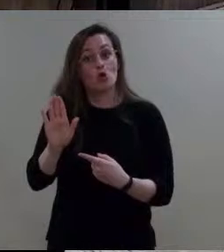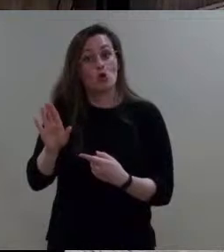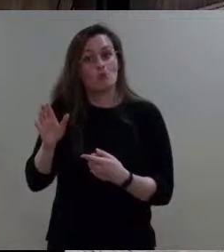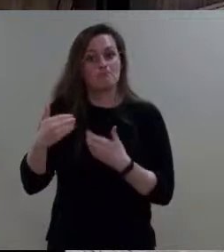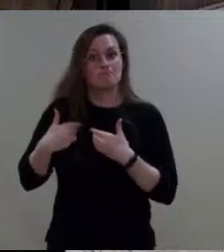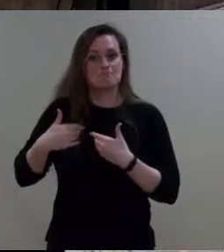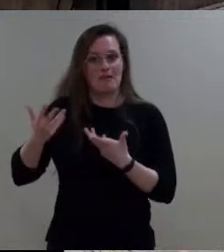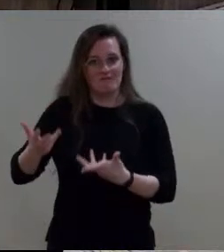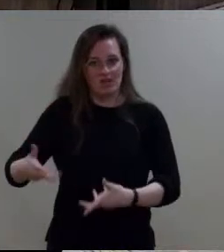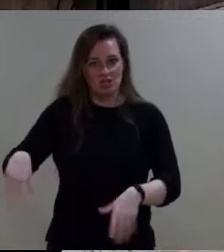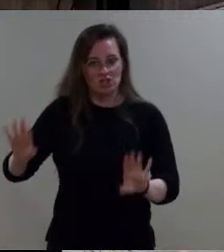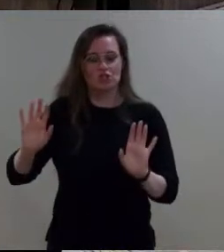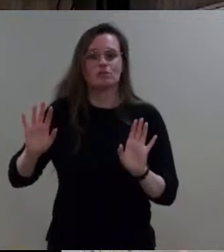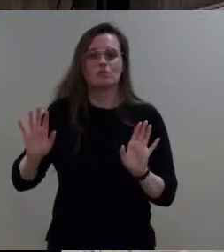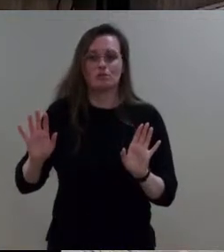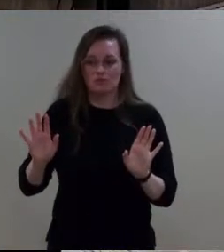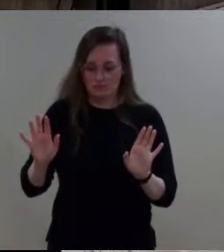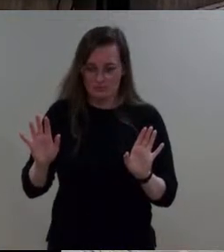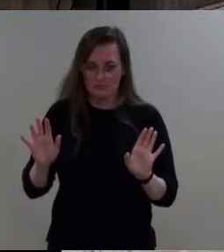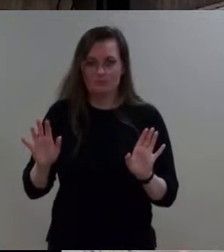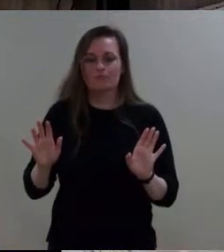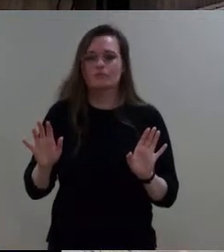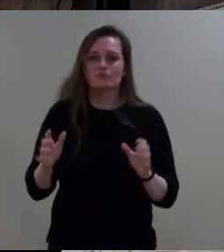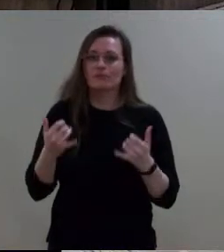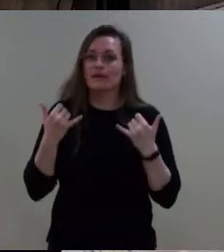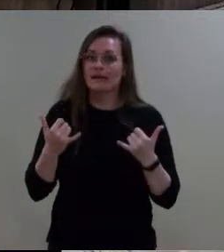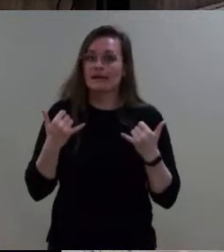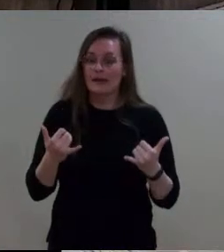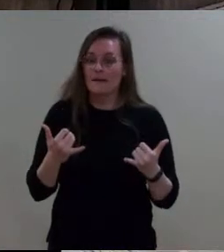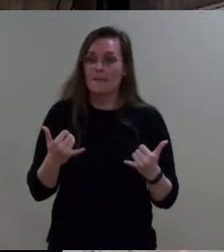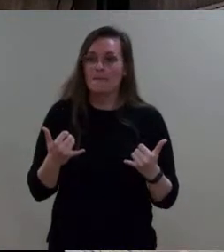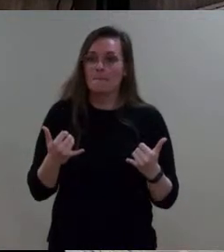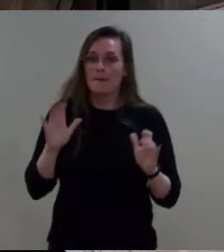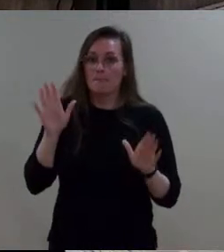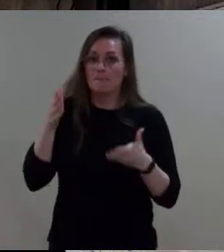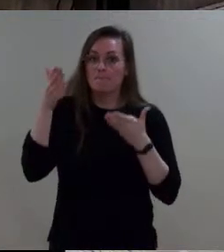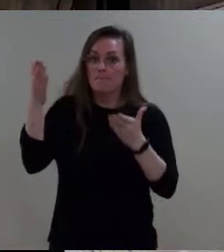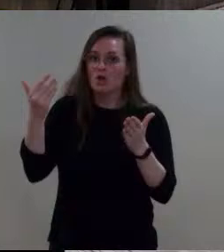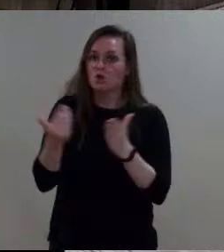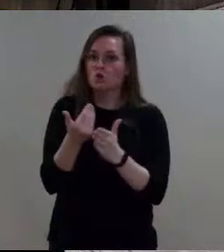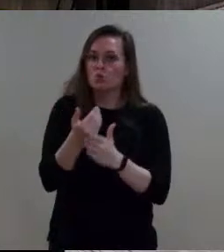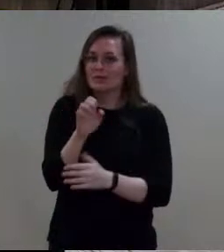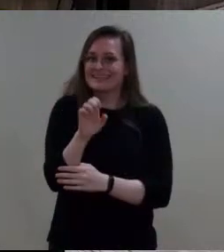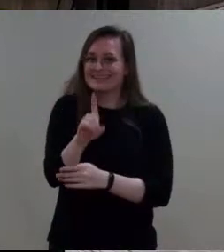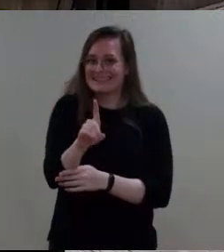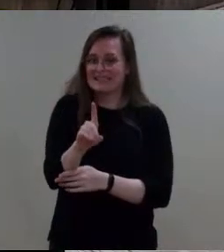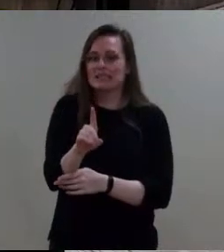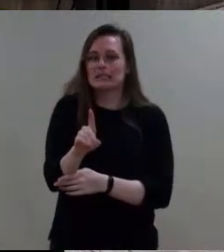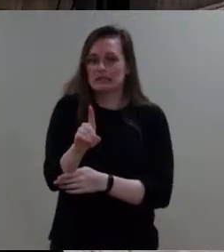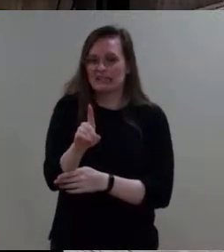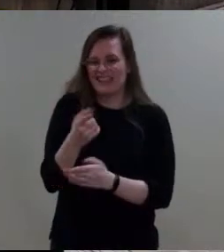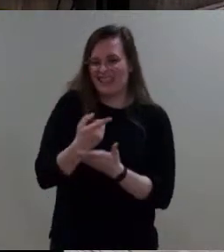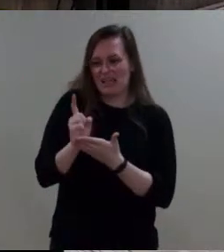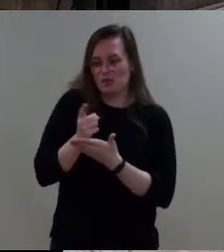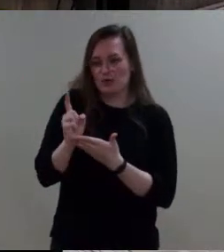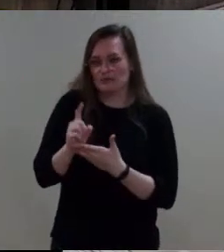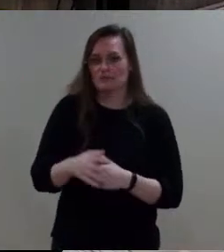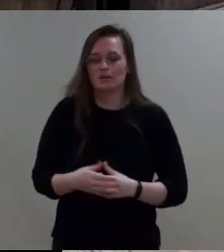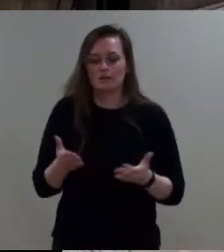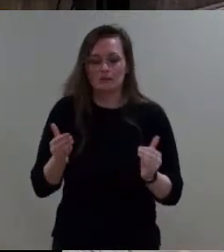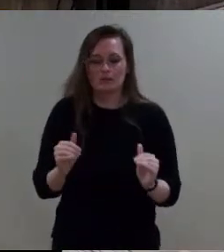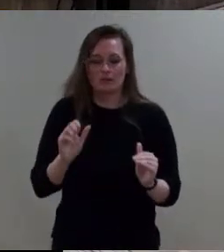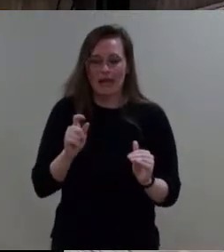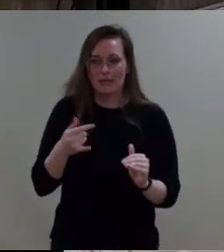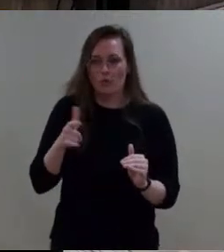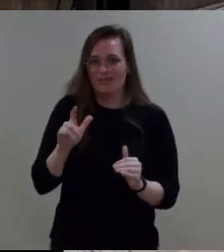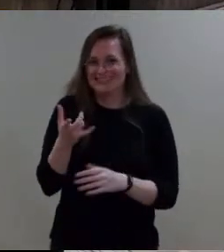in the stages, and I believe they put forward an offer to a new ED last week. April the 17th